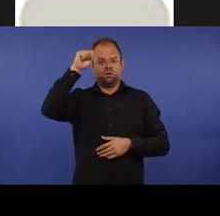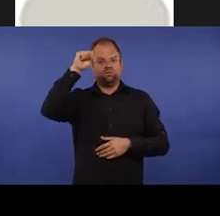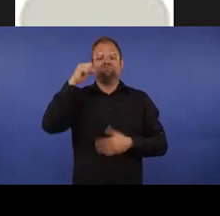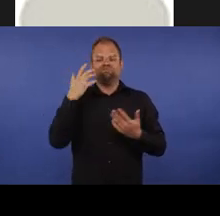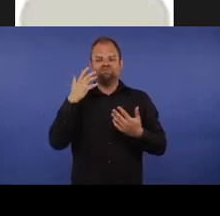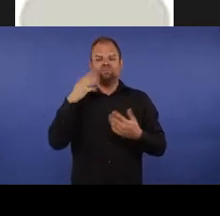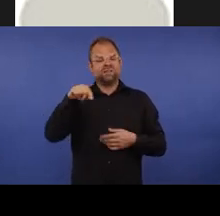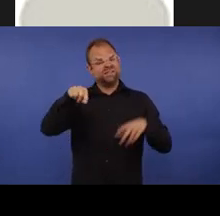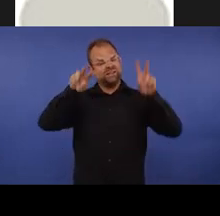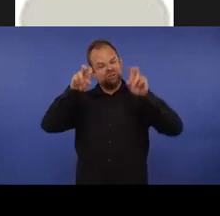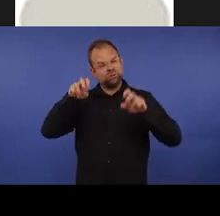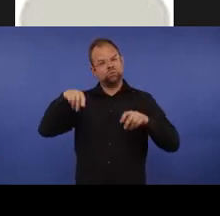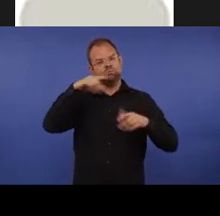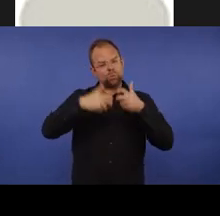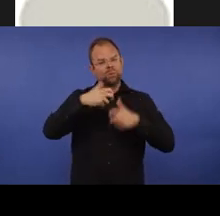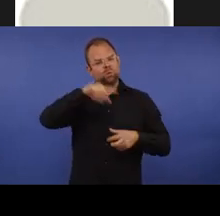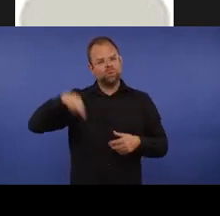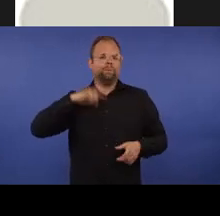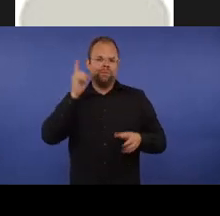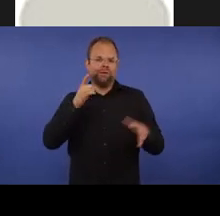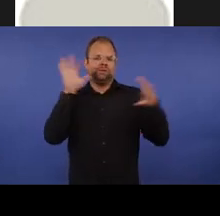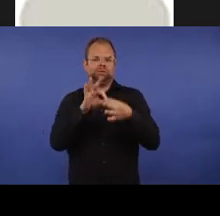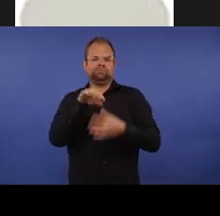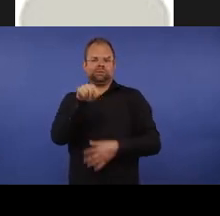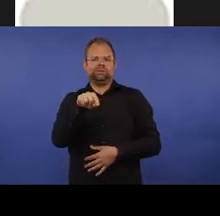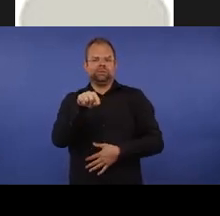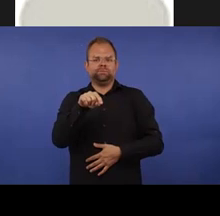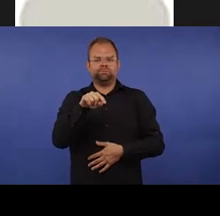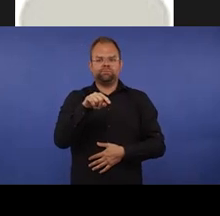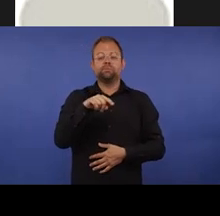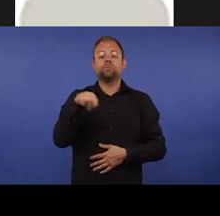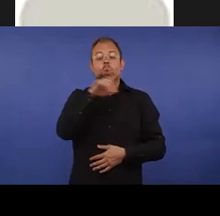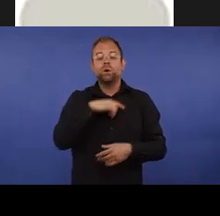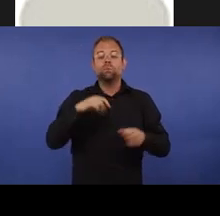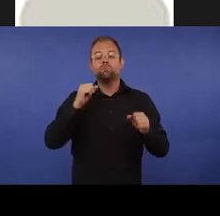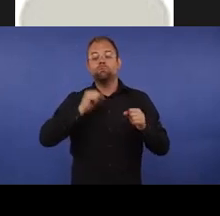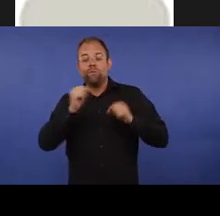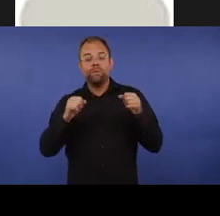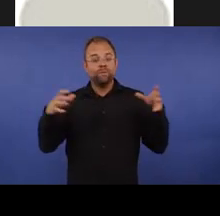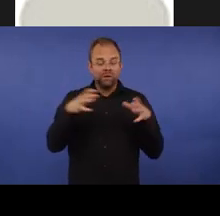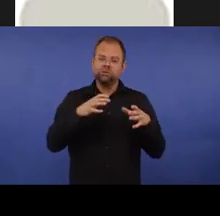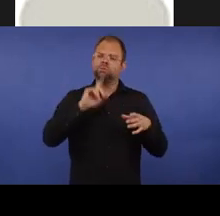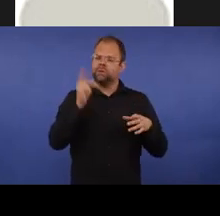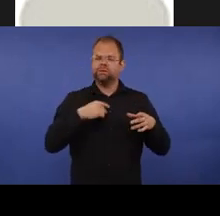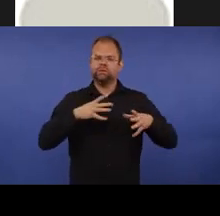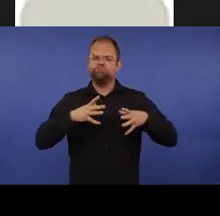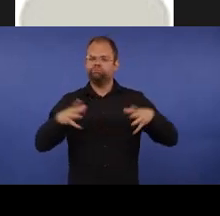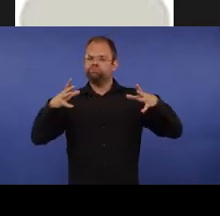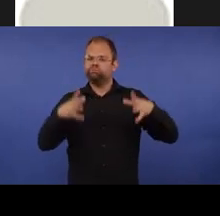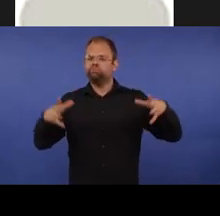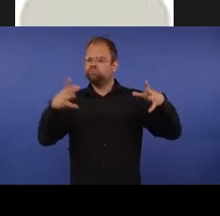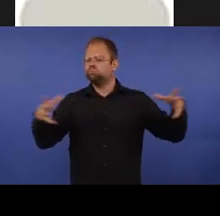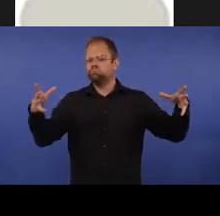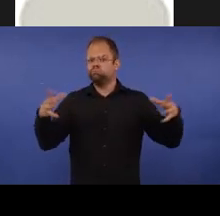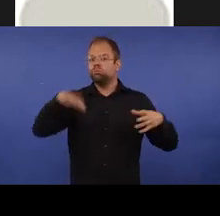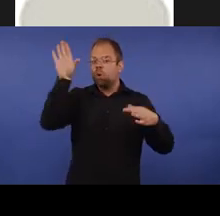We need to be working closer with organizations run by and support the development of organizations run